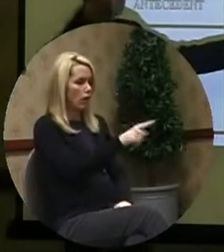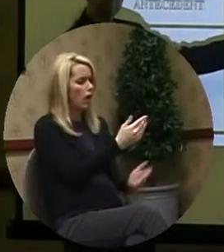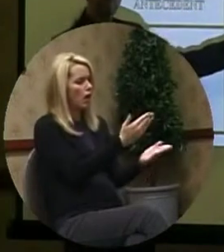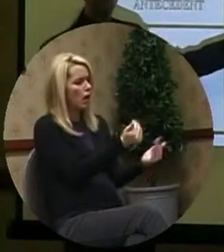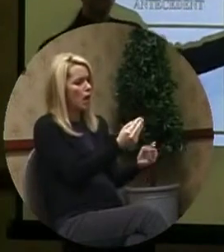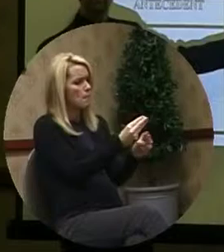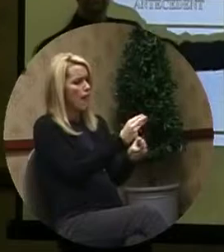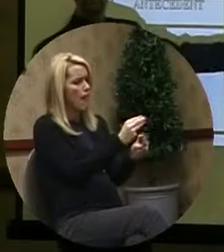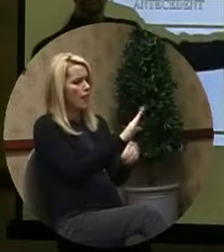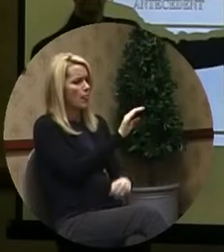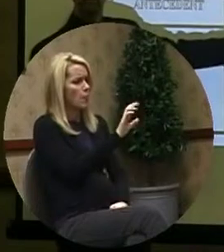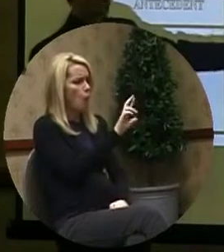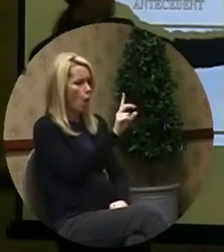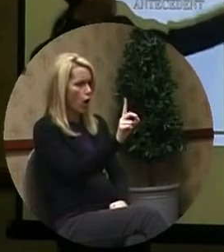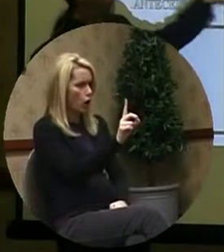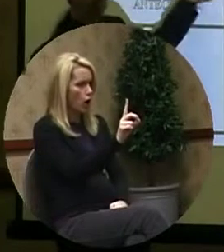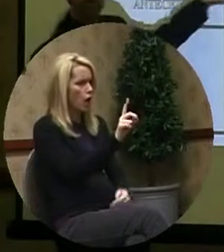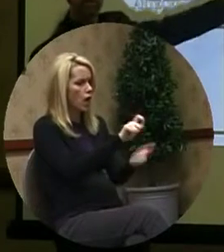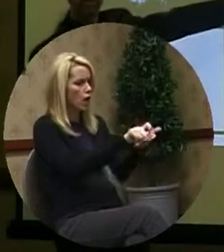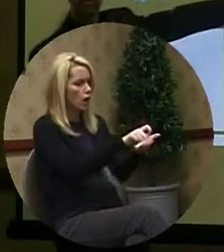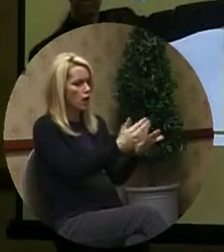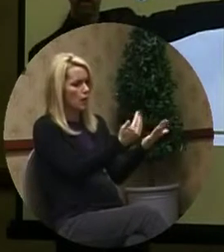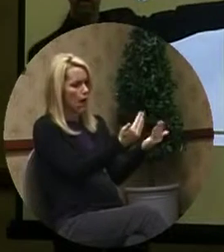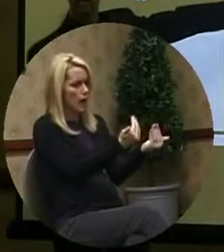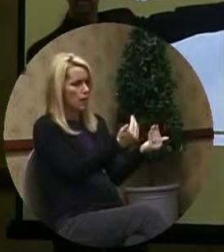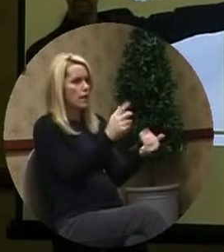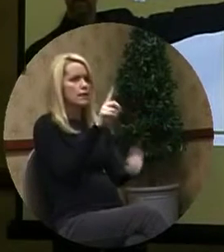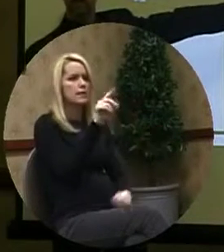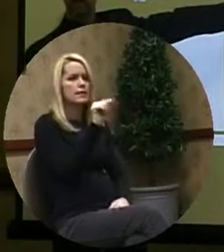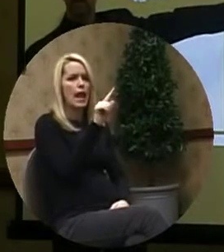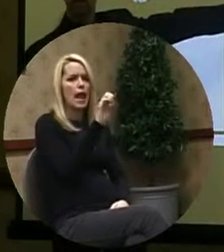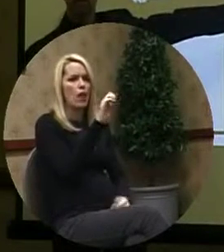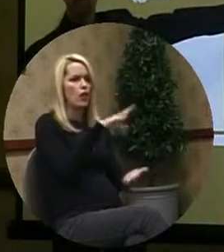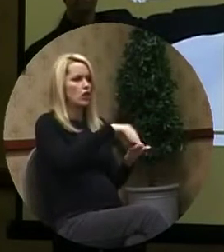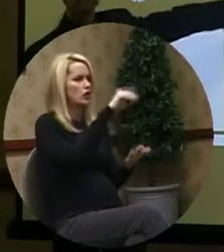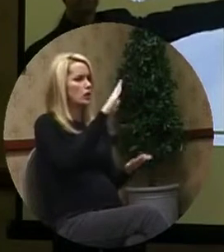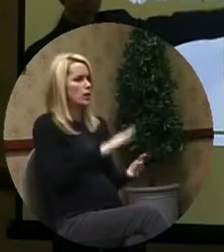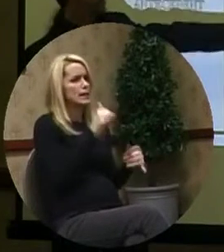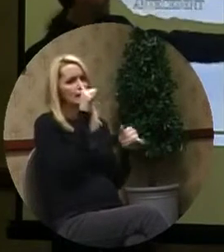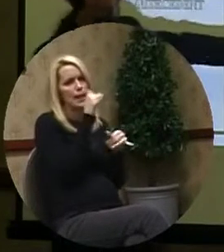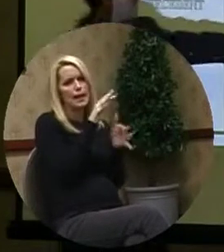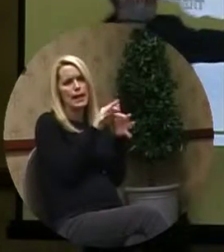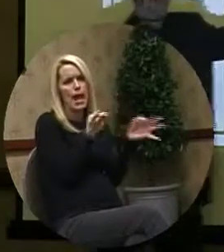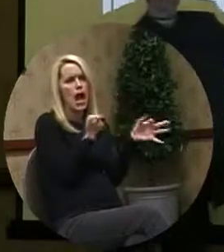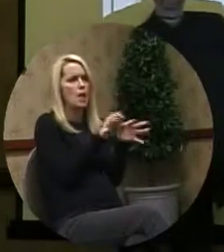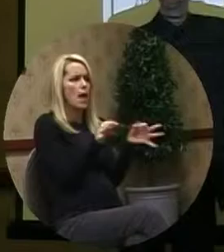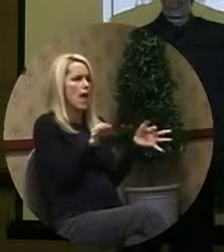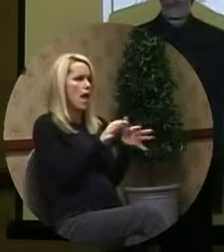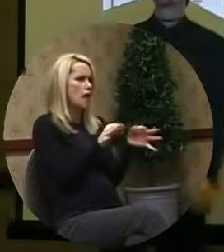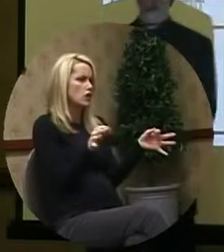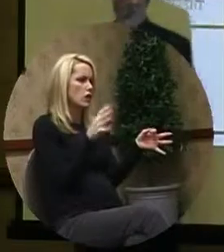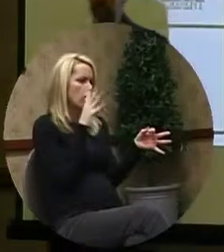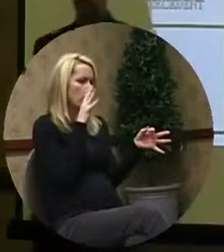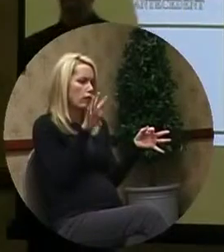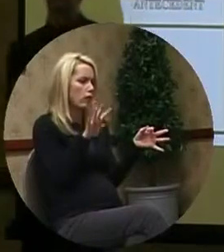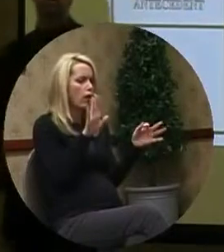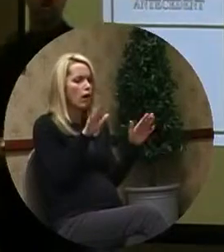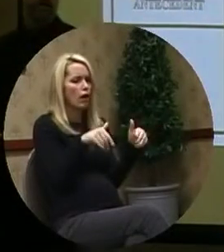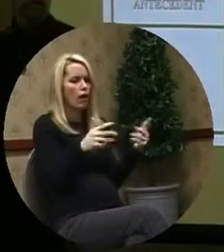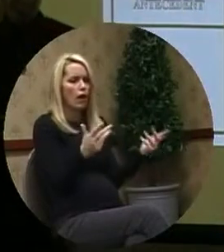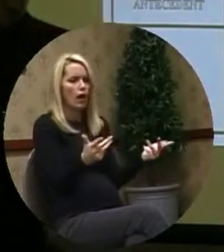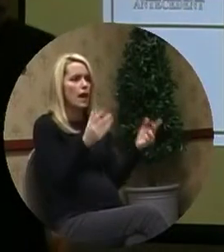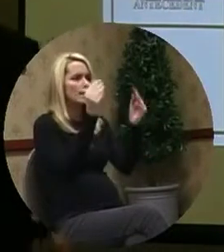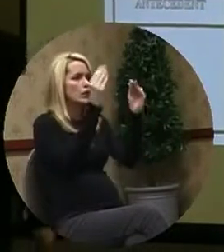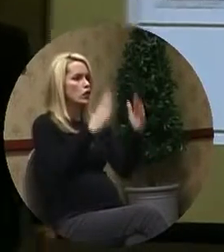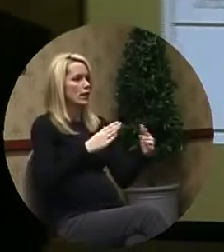board. Dale, and I already know what this is, Dale starts making silly comments or stands up, and the teacher gets into an